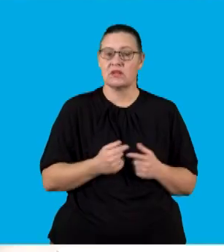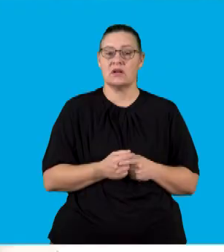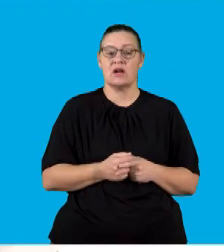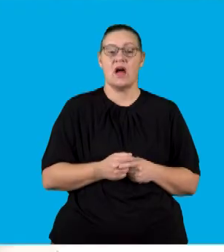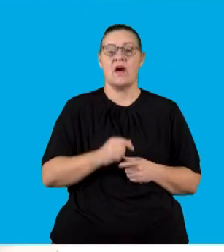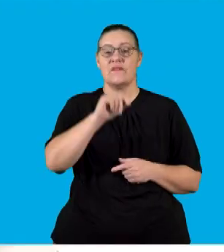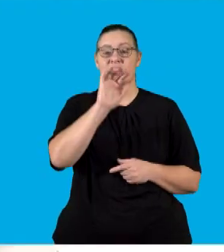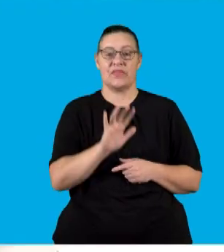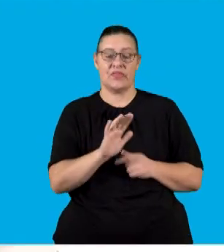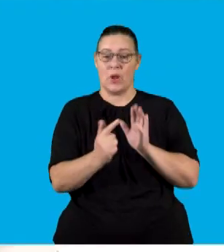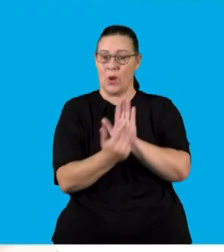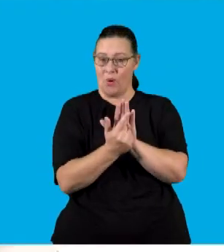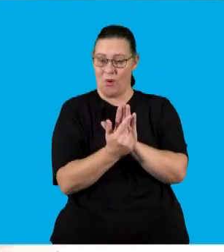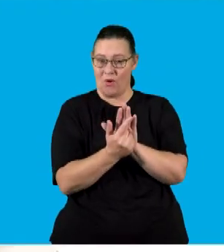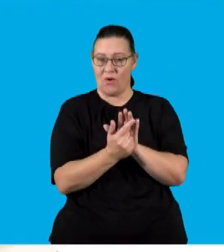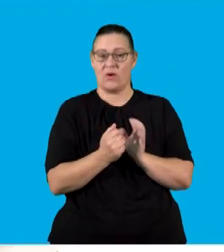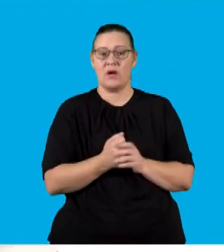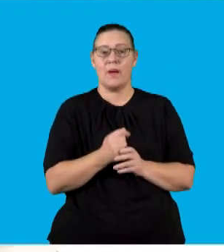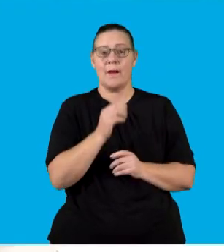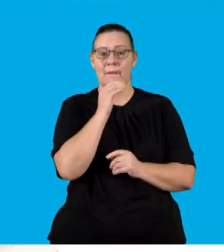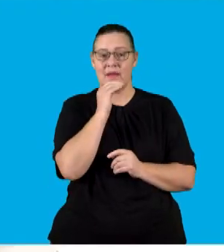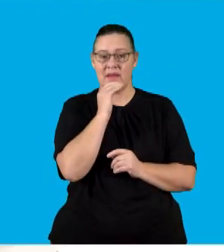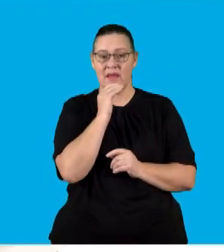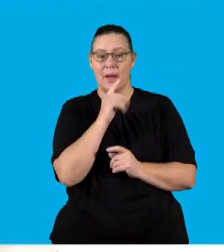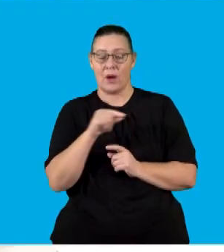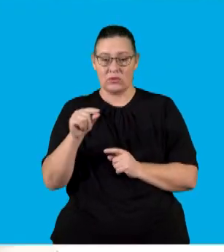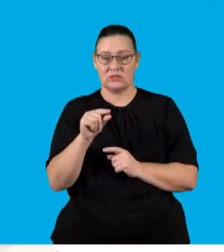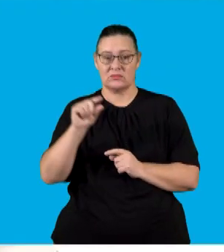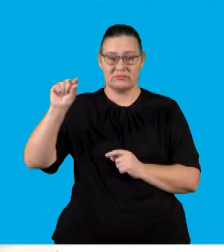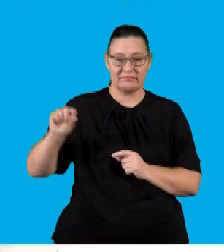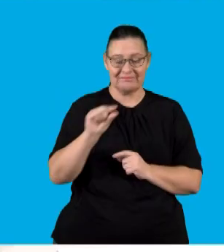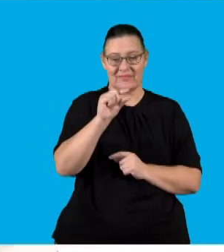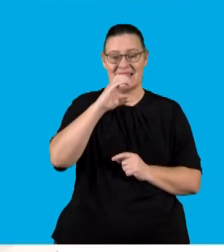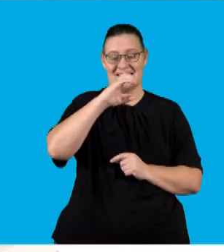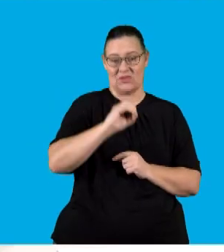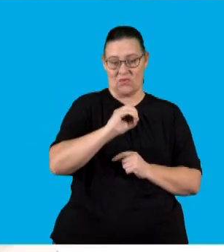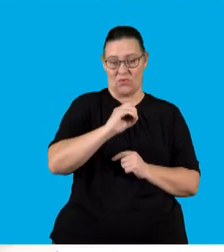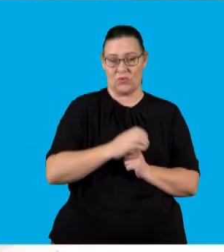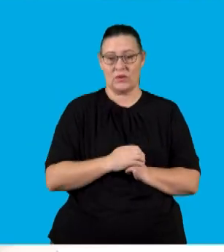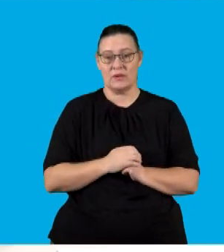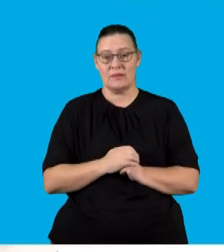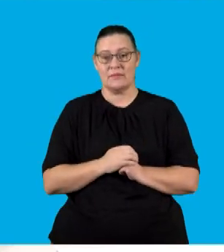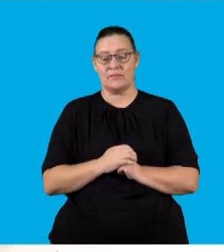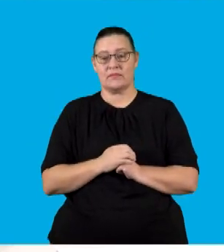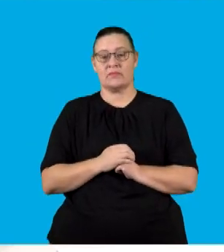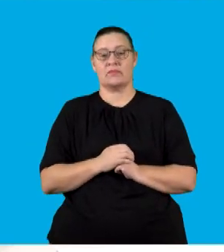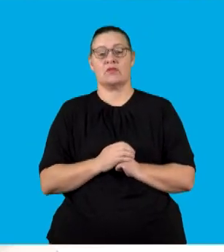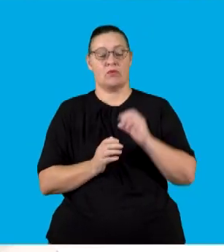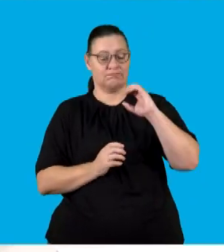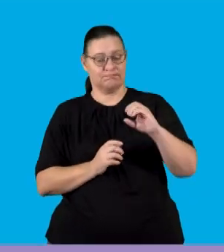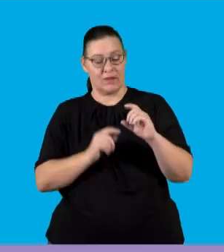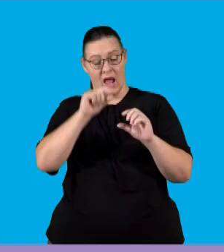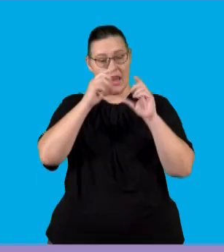fifth exponent law, and that is raising a power to an exponent 0. So let's see how we can work with